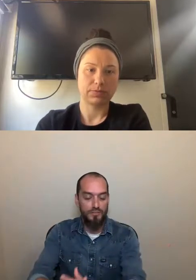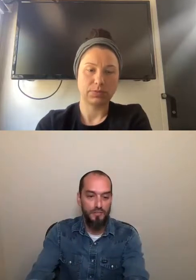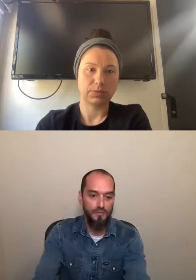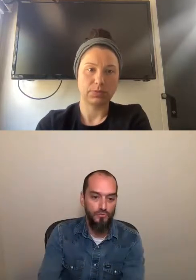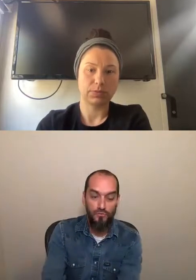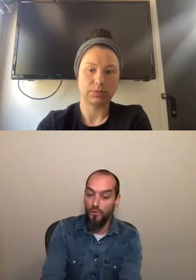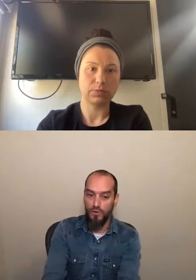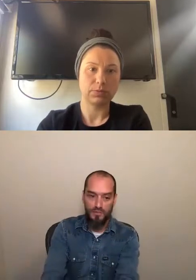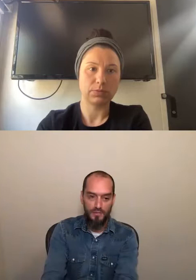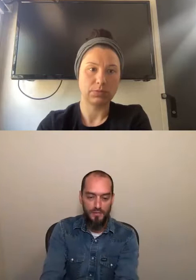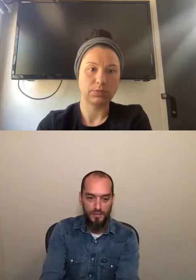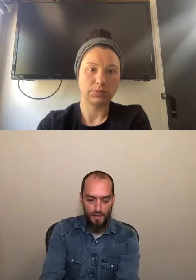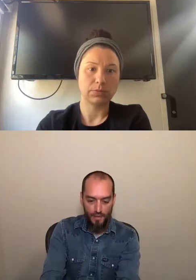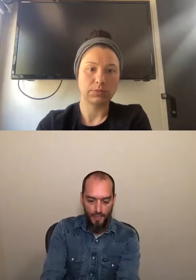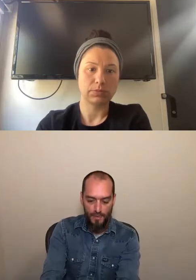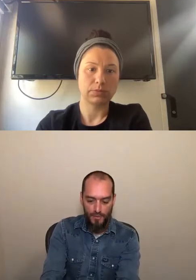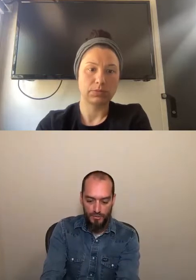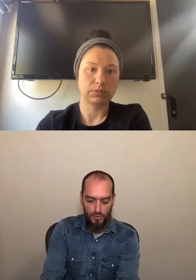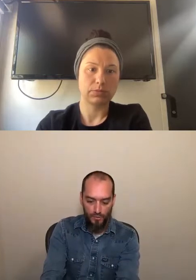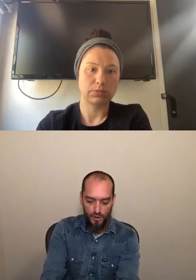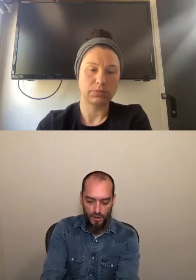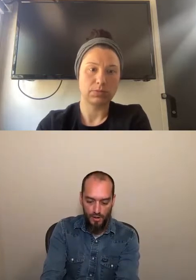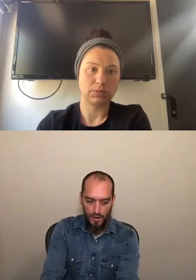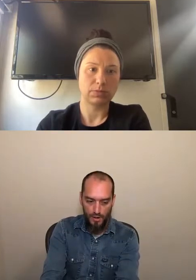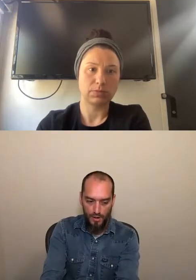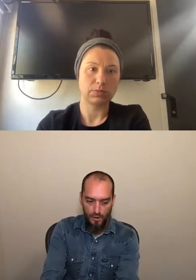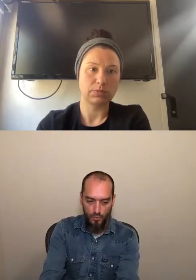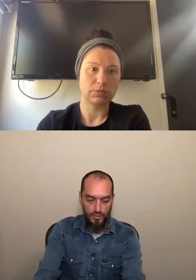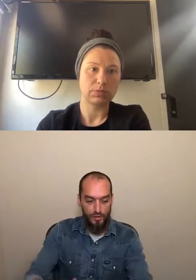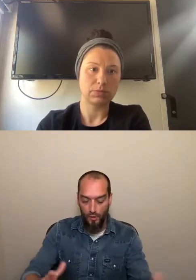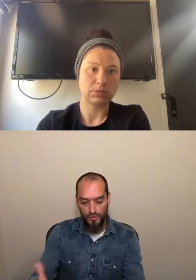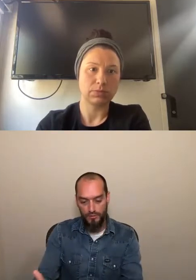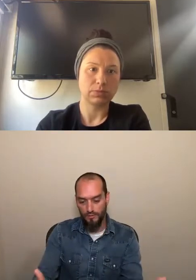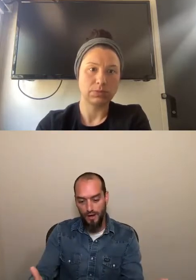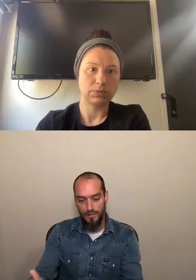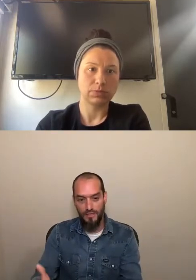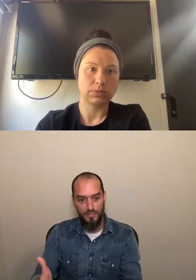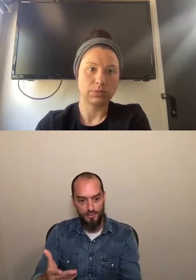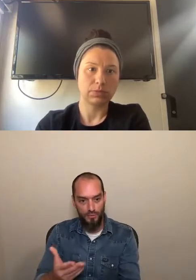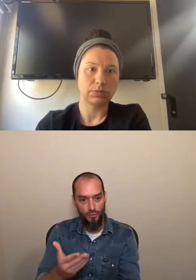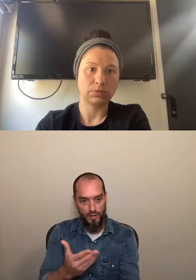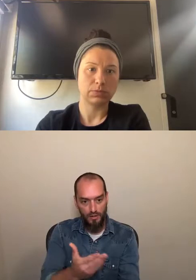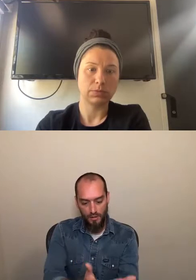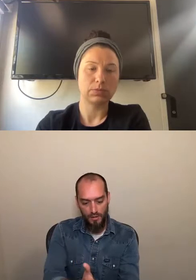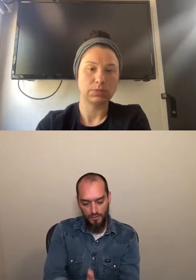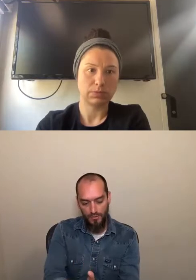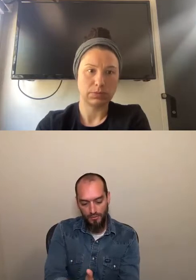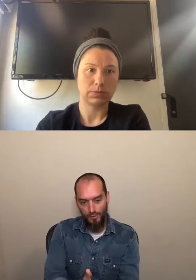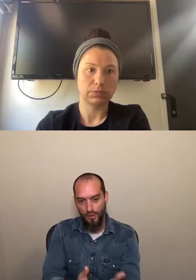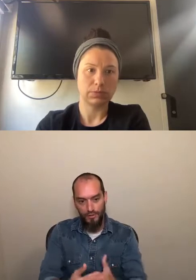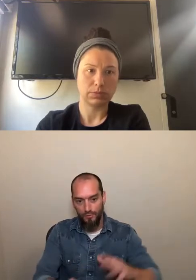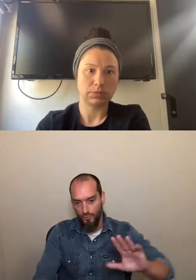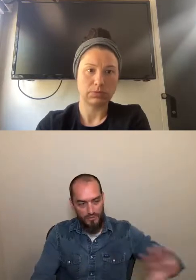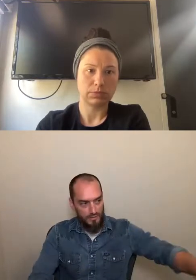litigation scene full force. And so we started honing our assessments to where, you know,